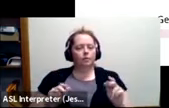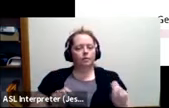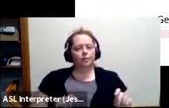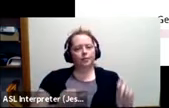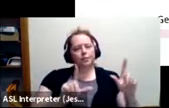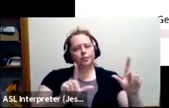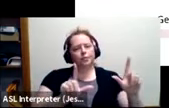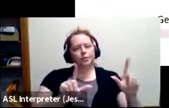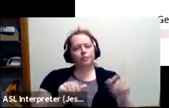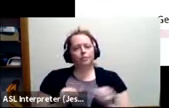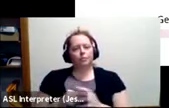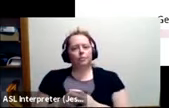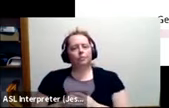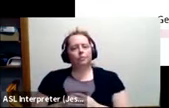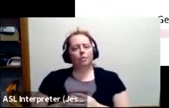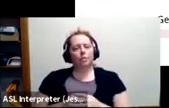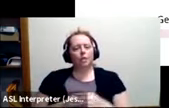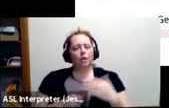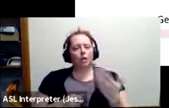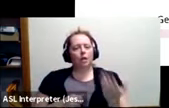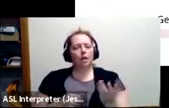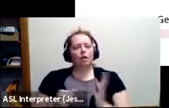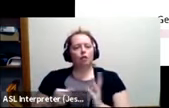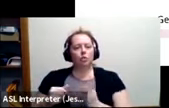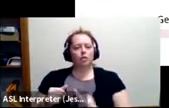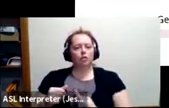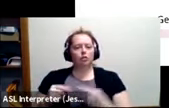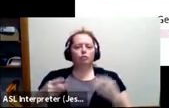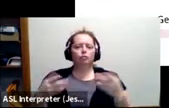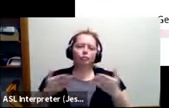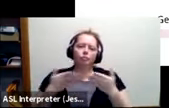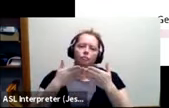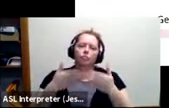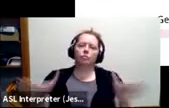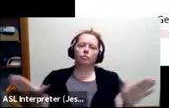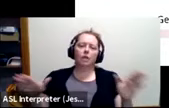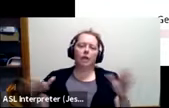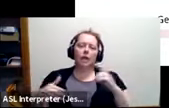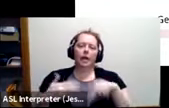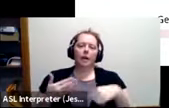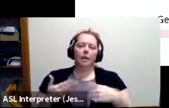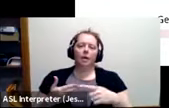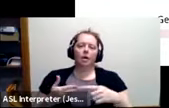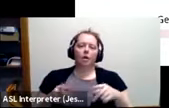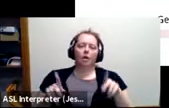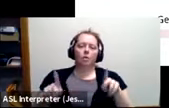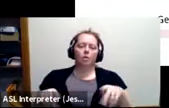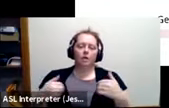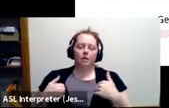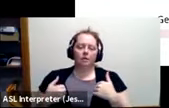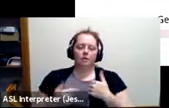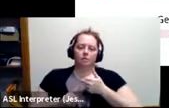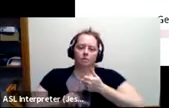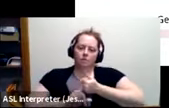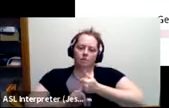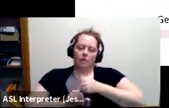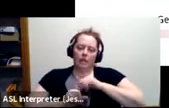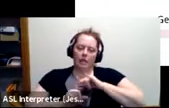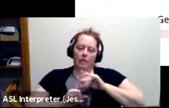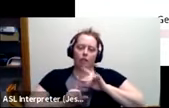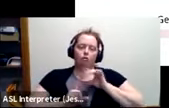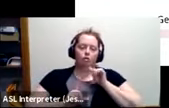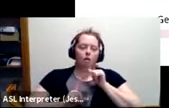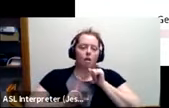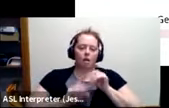Transgender. Denoting or relating to a person whose sense of personal identity and gender does not correspond with their sex assigned at